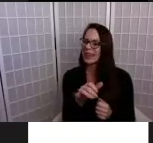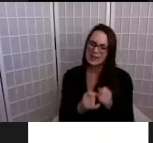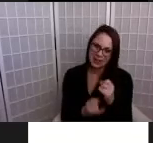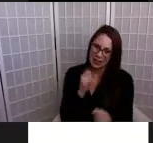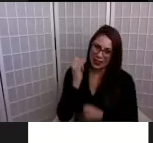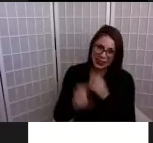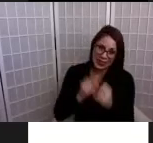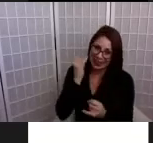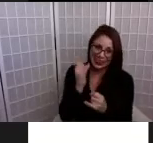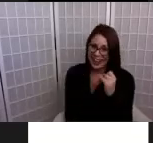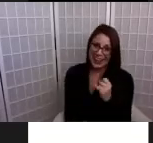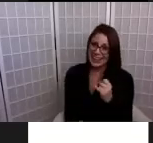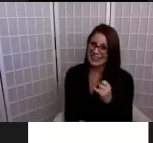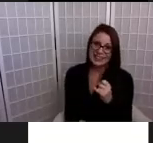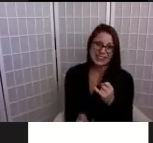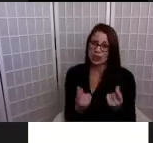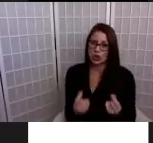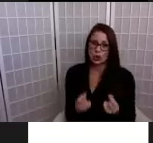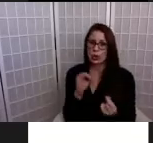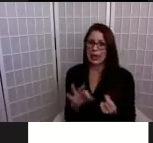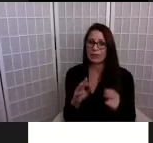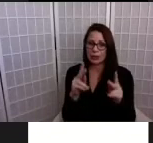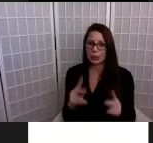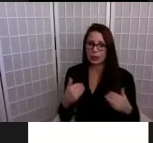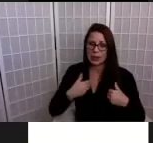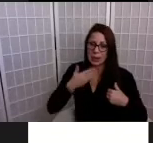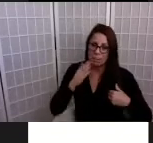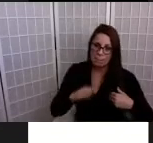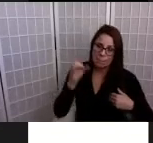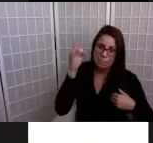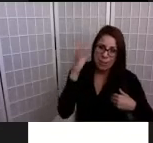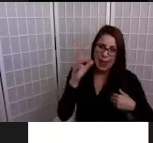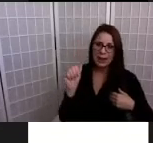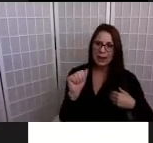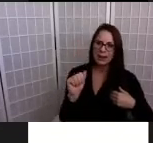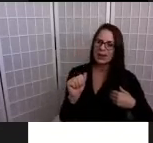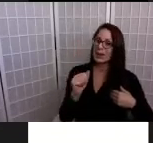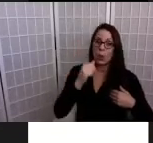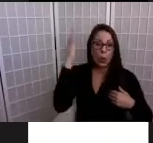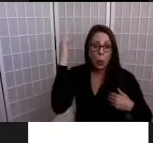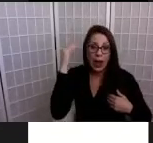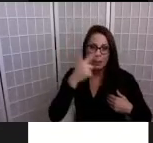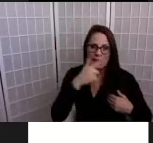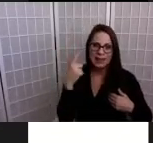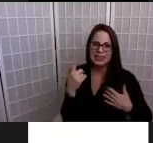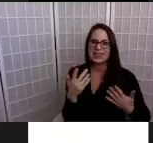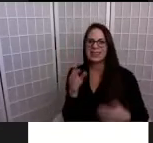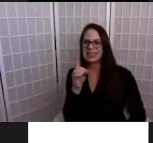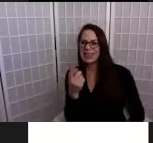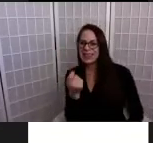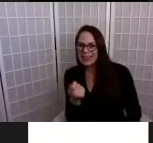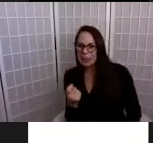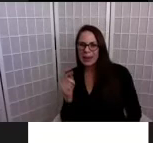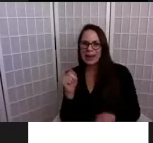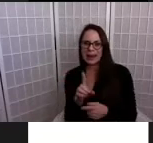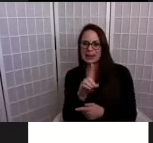effort for somebody who has bad arthritis, because it's a little bit disabling to lose the motion in your wrist. And